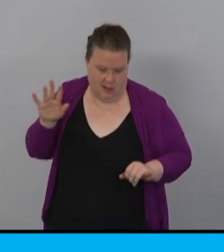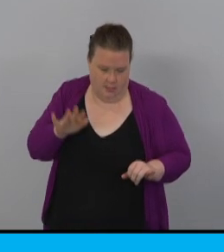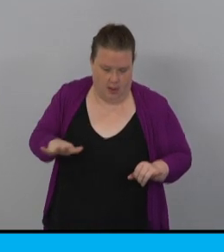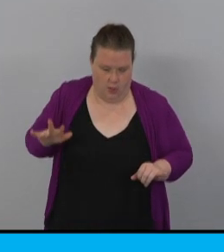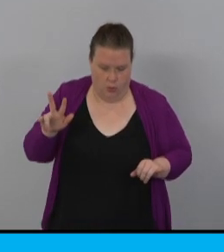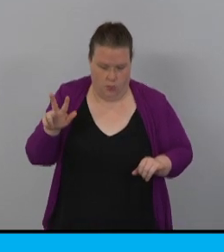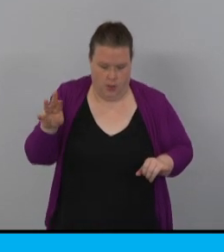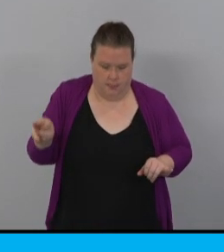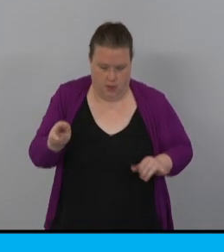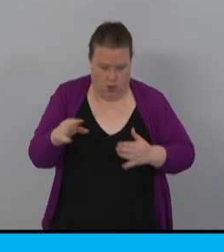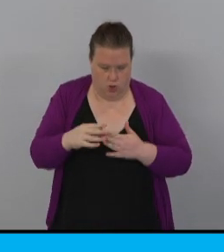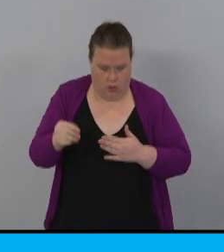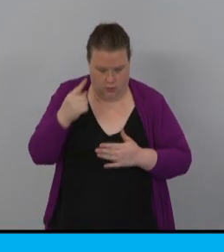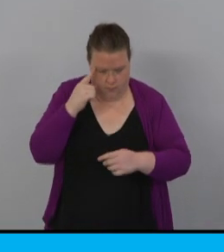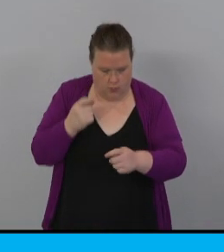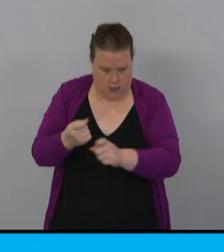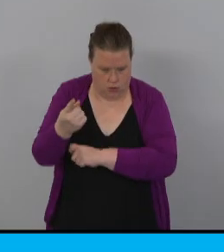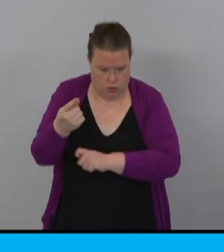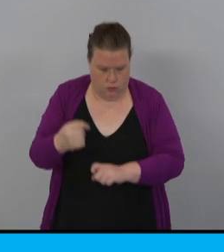for next year.